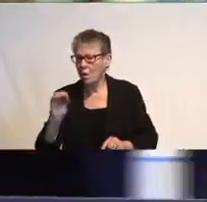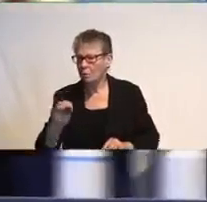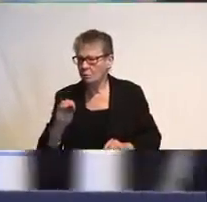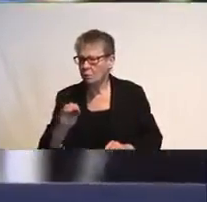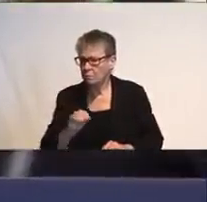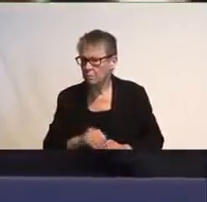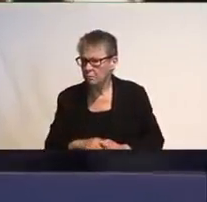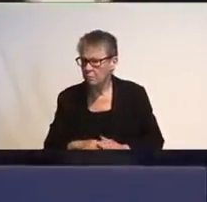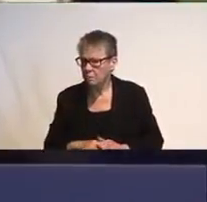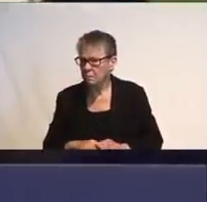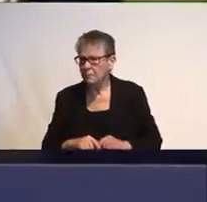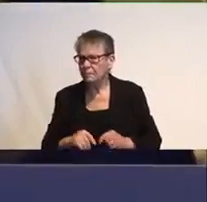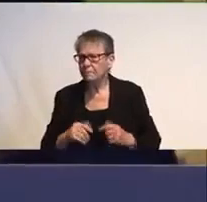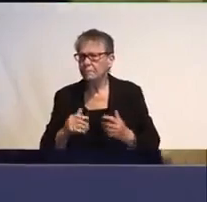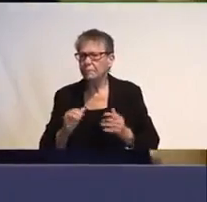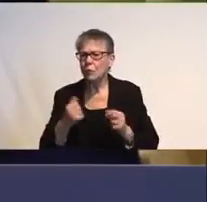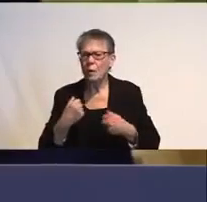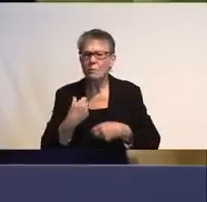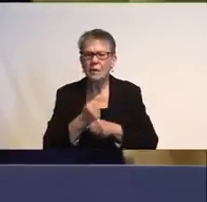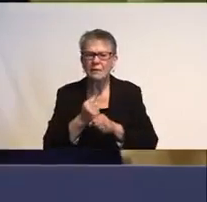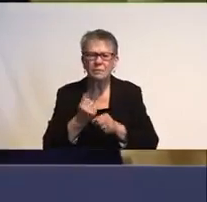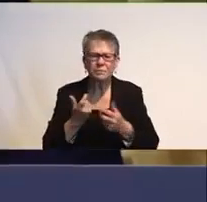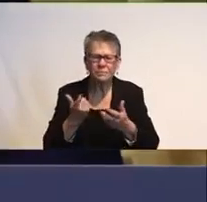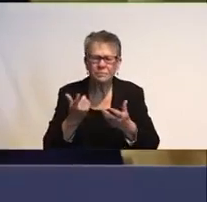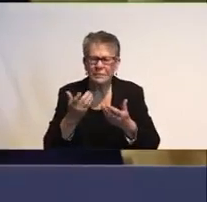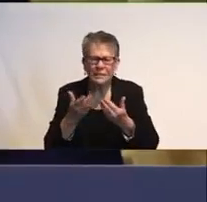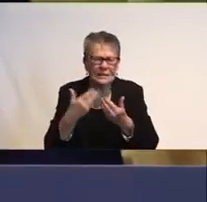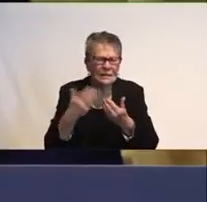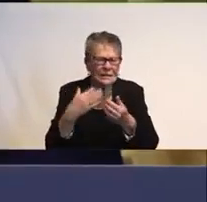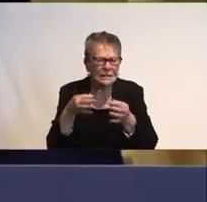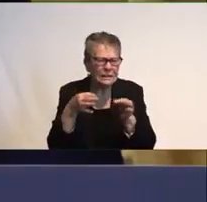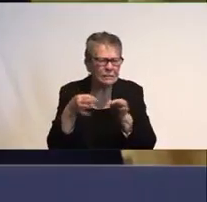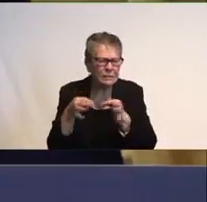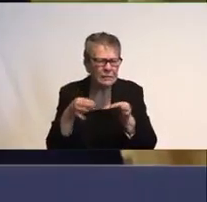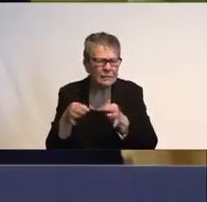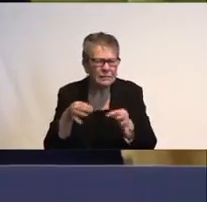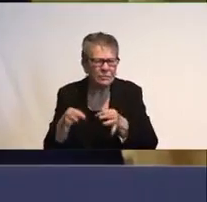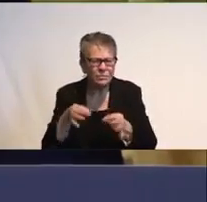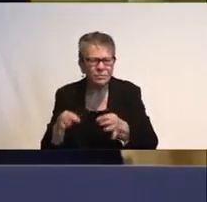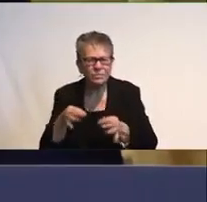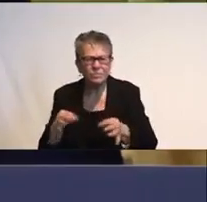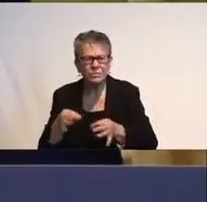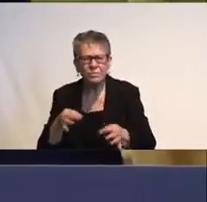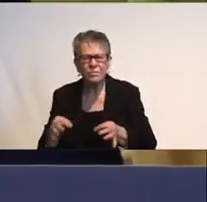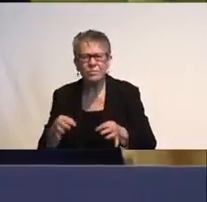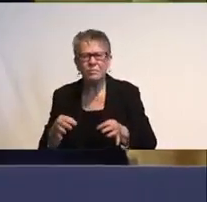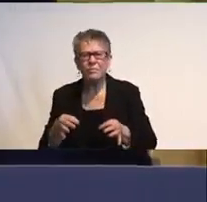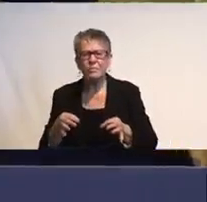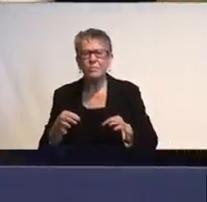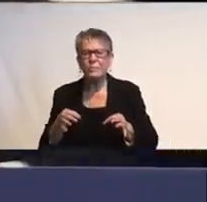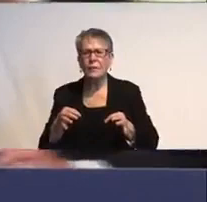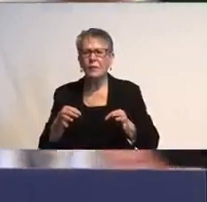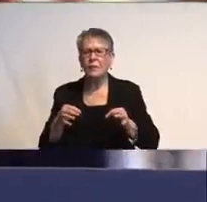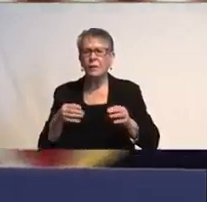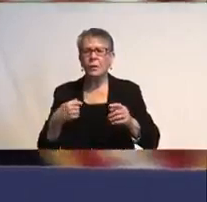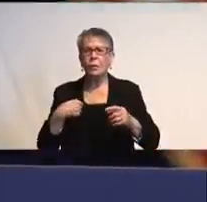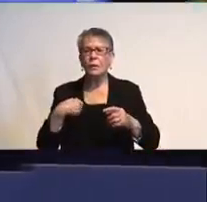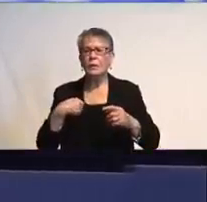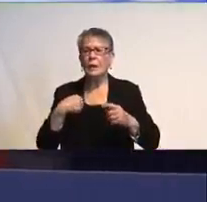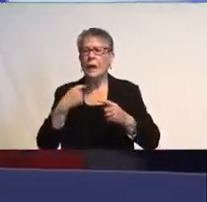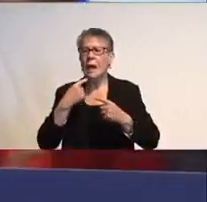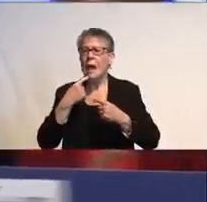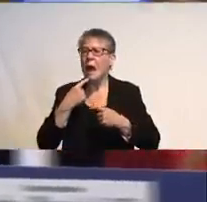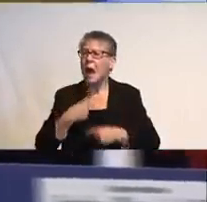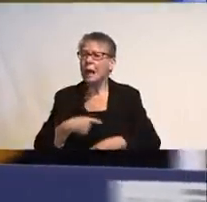tee Tina up with this. My guess is it's a curve that's looking like this, so it may well be out of date the minute we report it. Tina. Yeah, just data